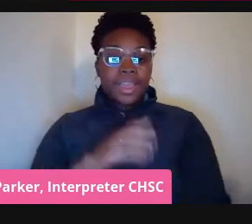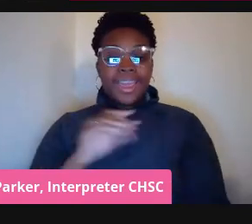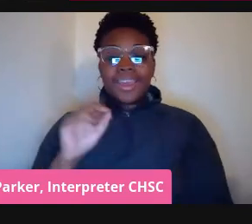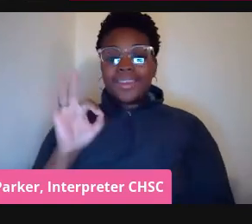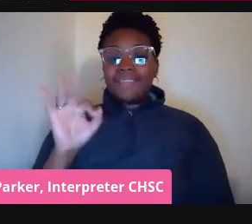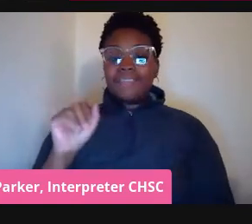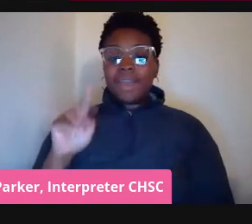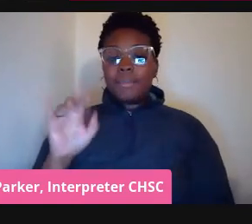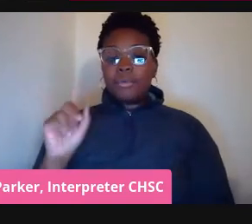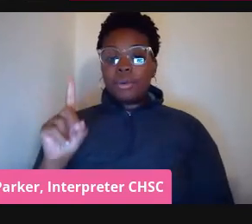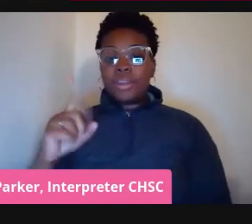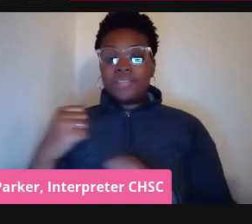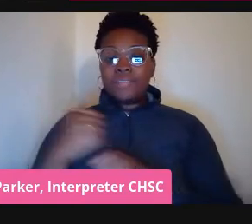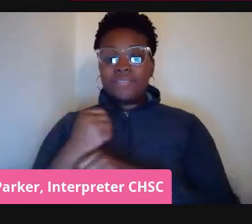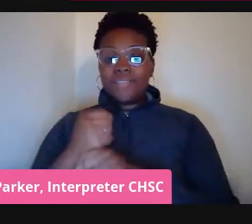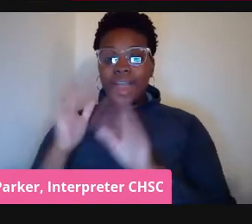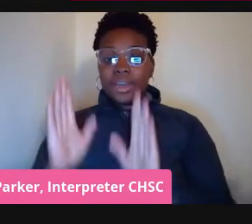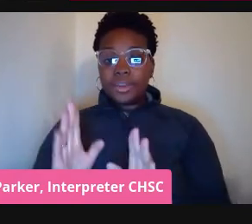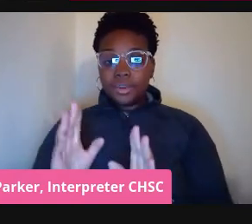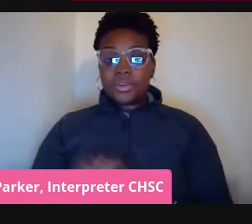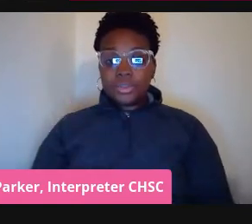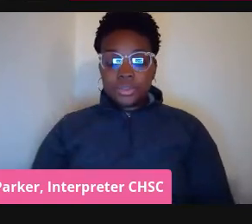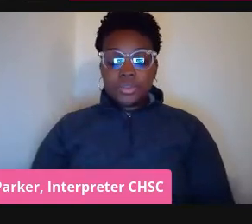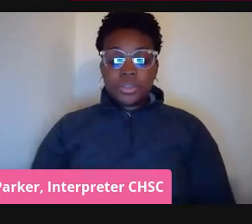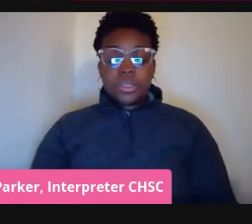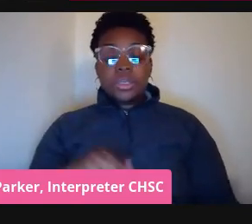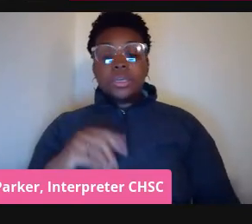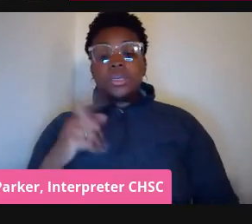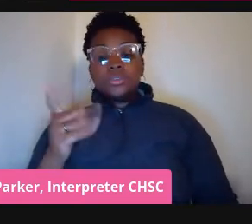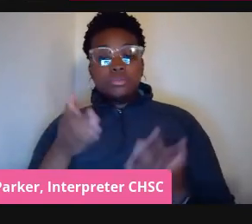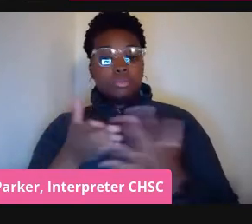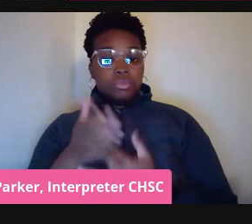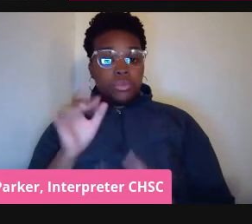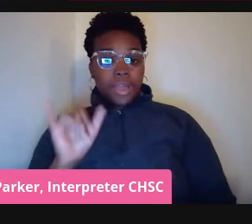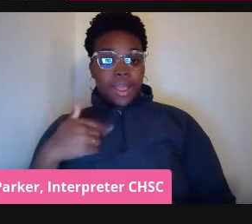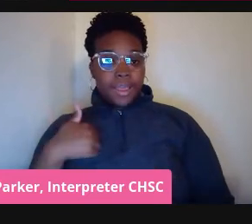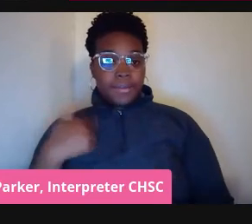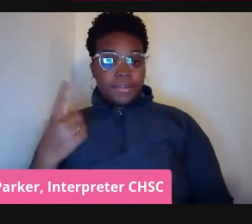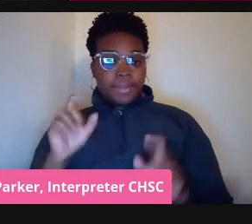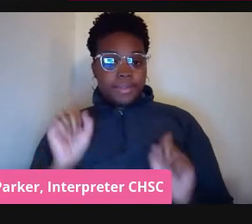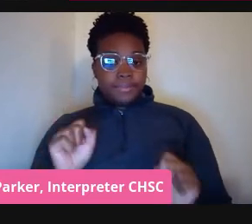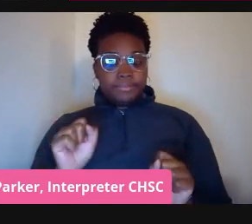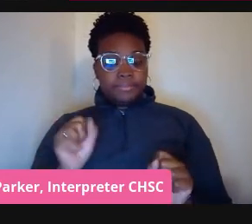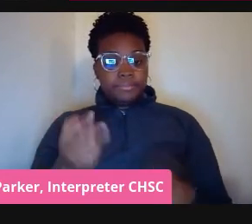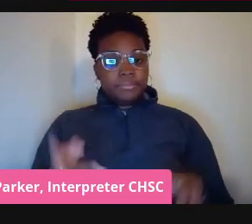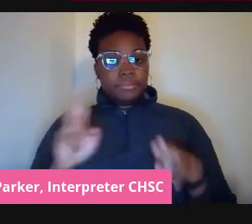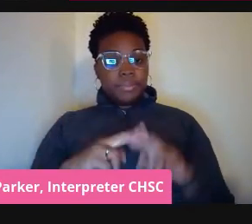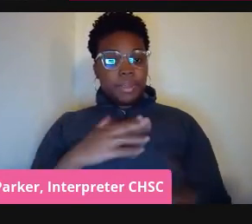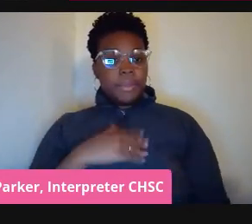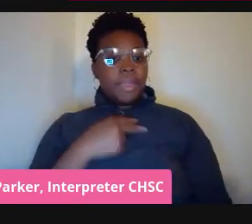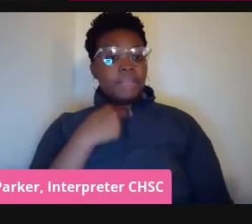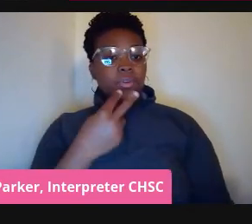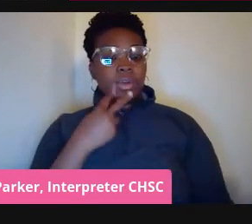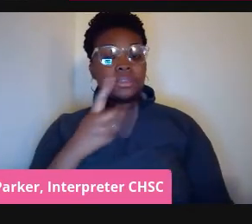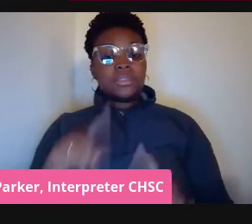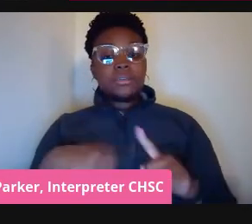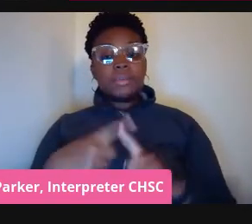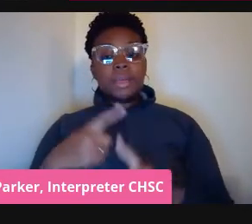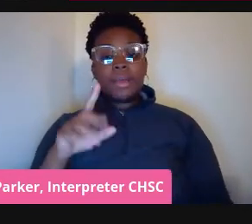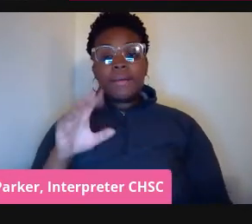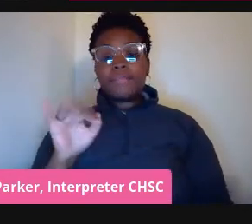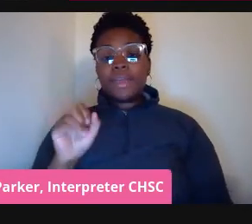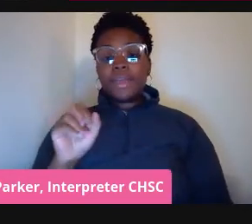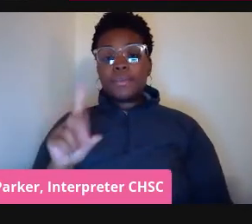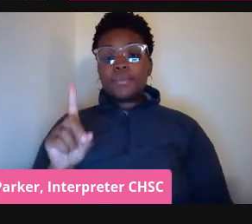USA Fibroid Centers. So through that, I've been able to kind of amplify my voice about fibroid awareness, which